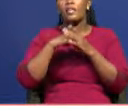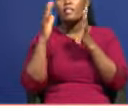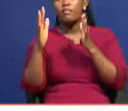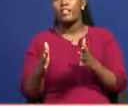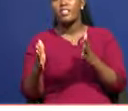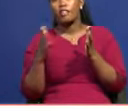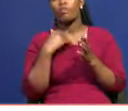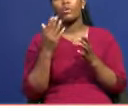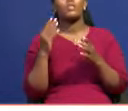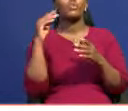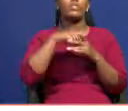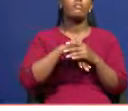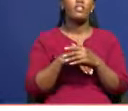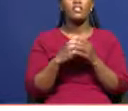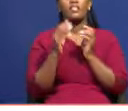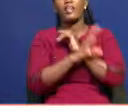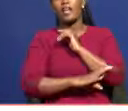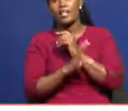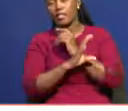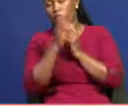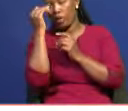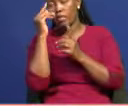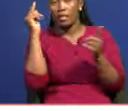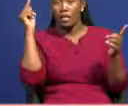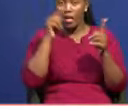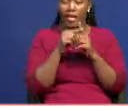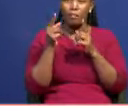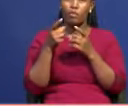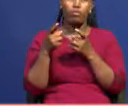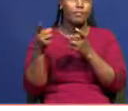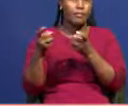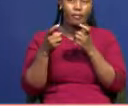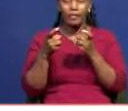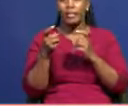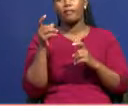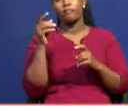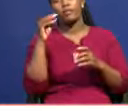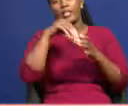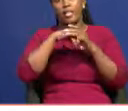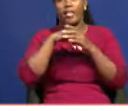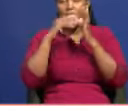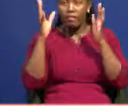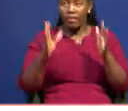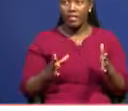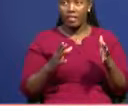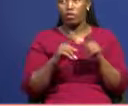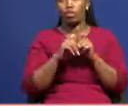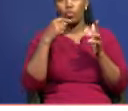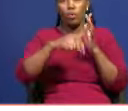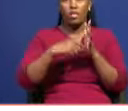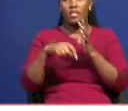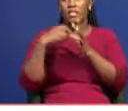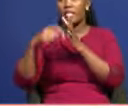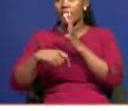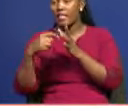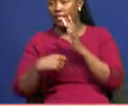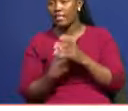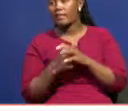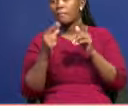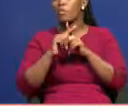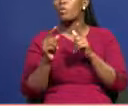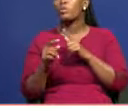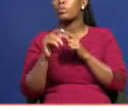because we are actually attracting investors in the manufacturing industry and across different sectors, how then would